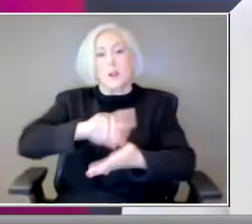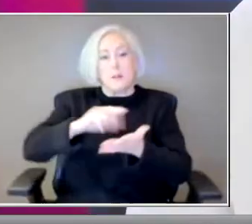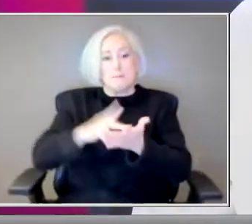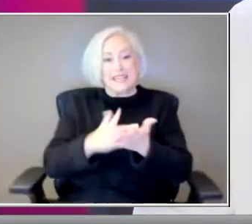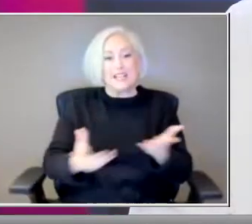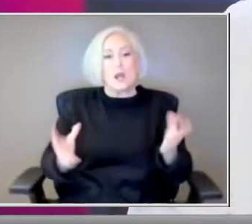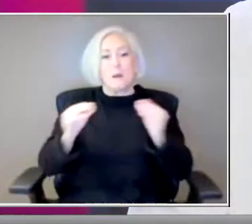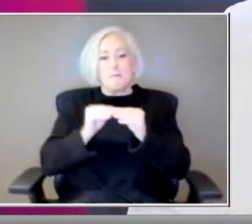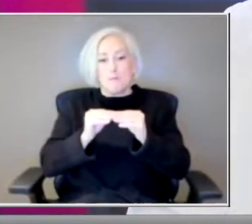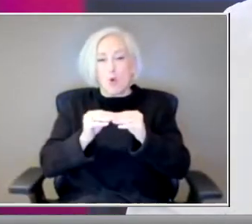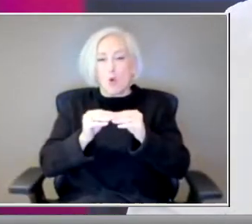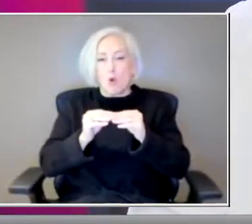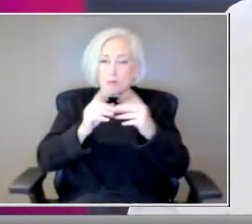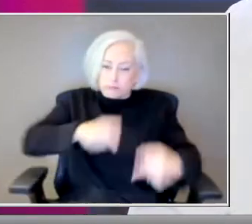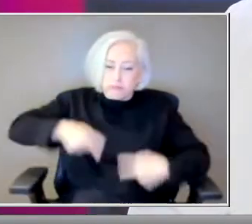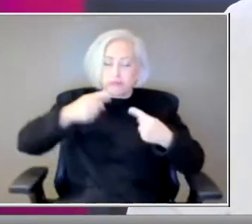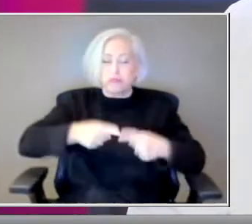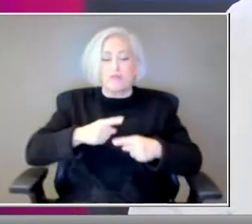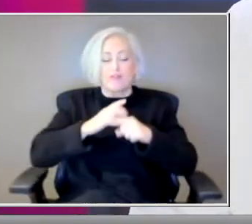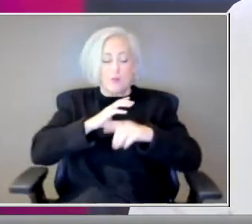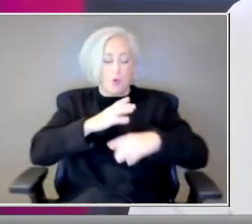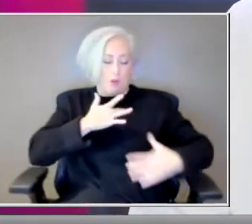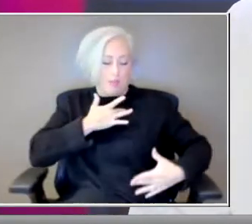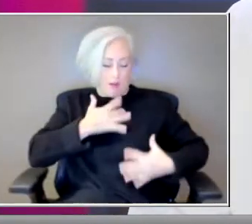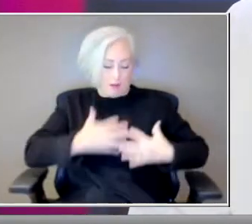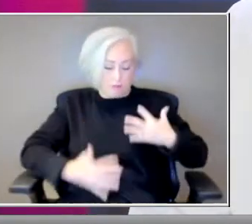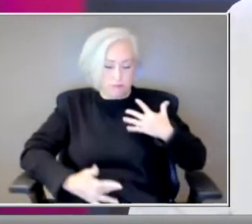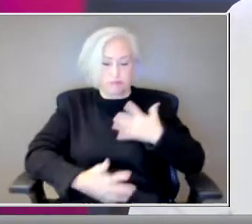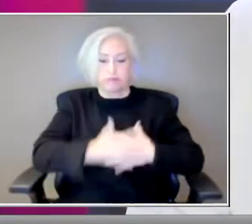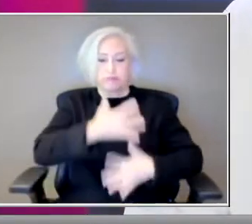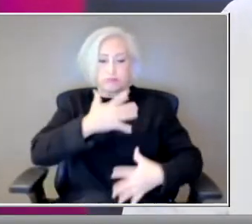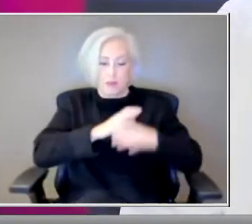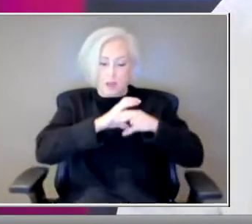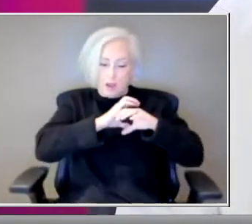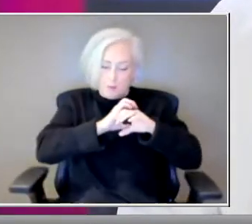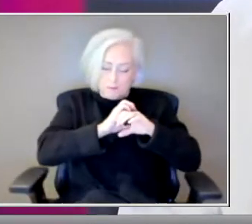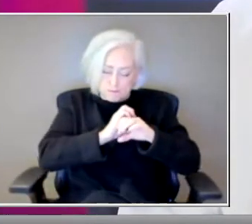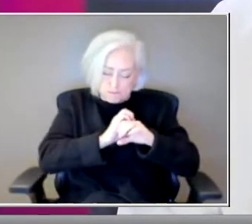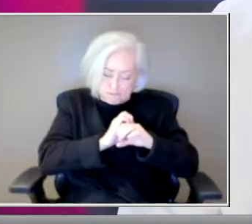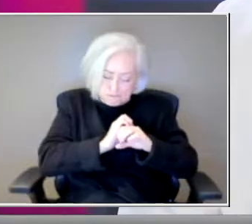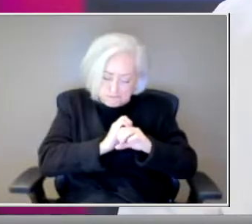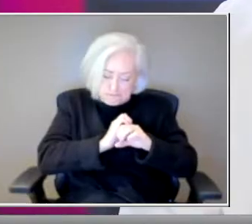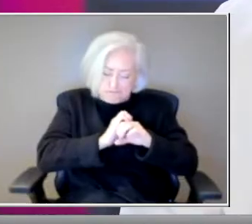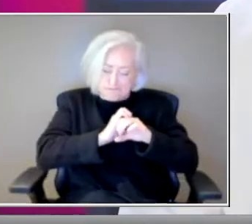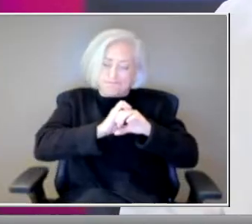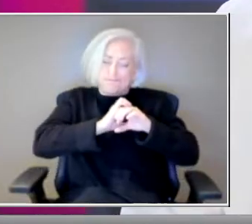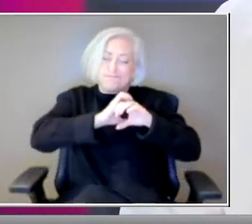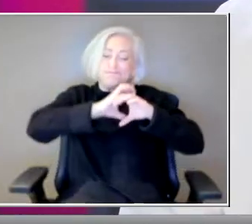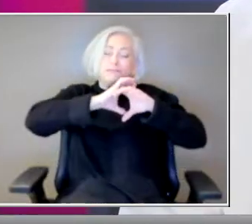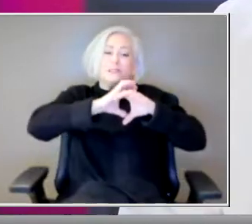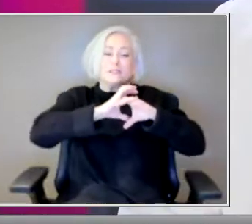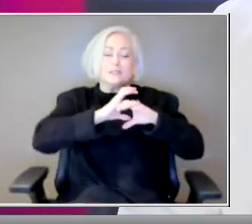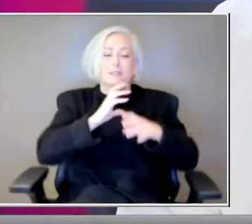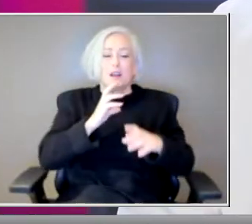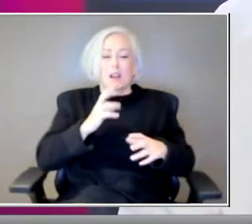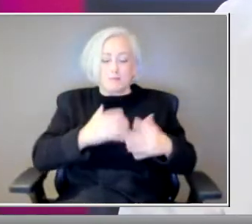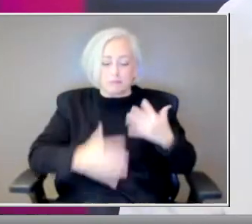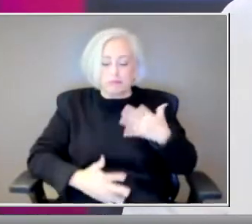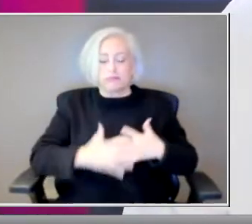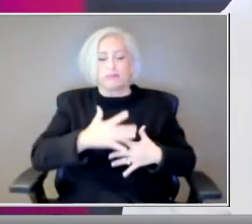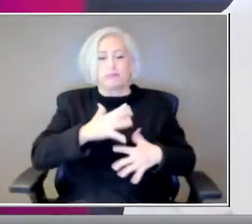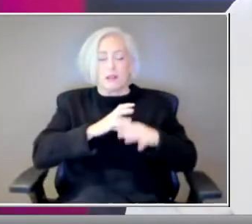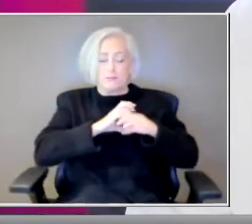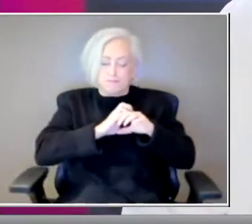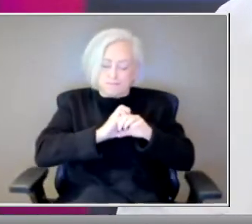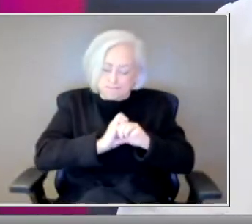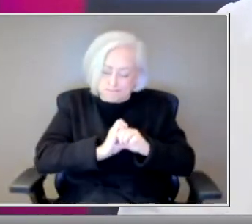vessels that can cause blockages, that can cause blood clots, that can cause, and when we talk about heart disease, the most common